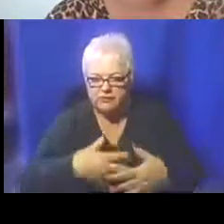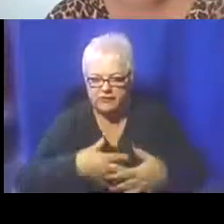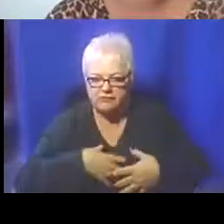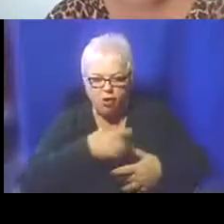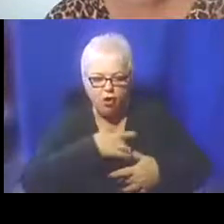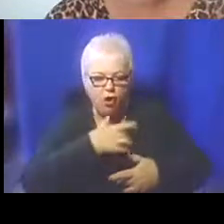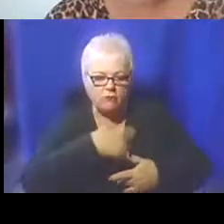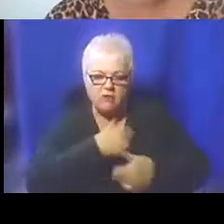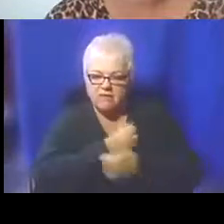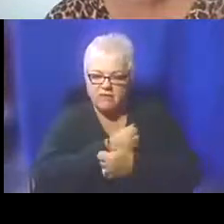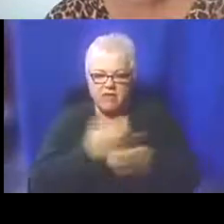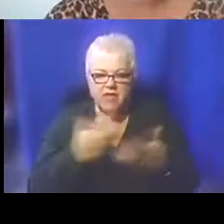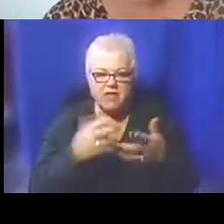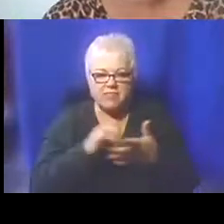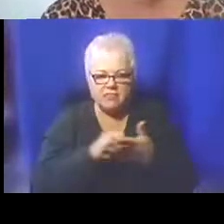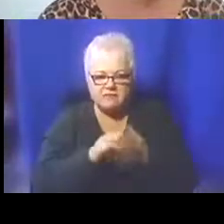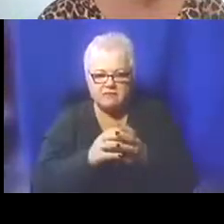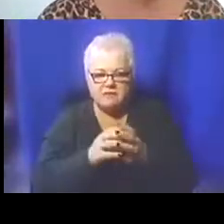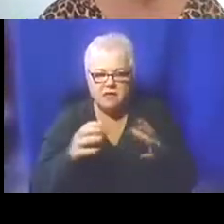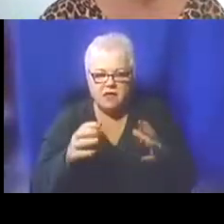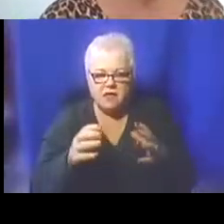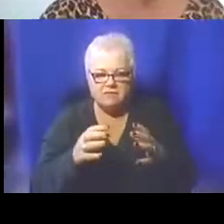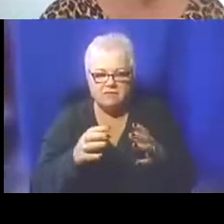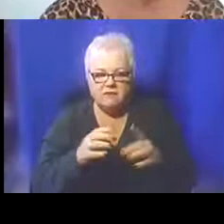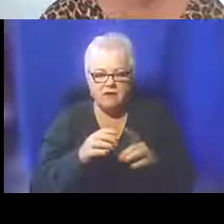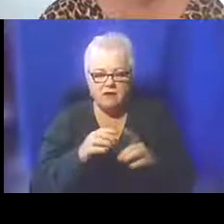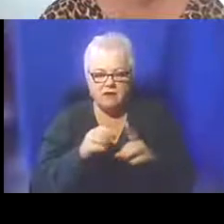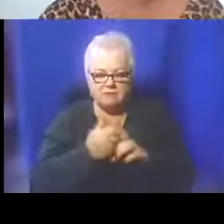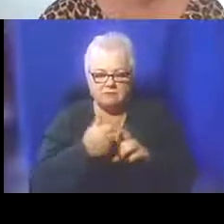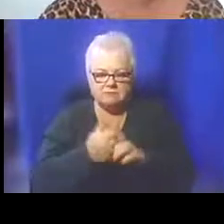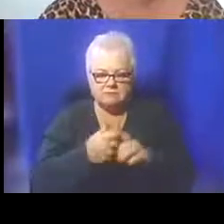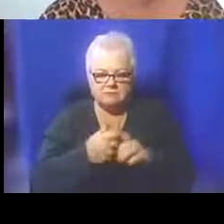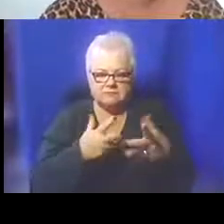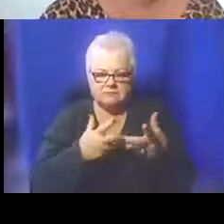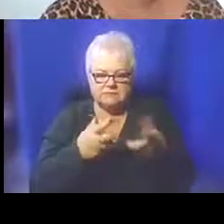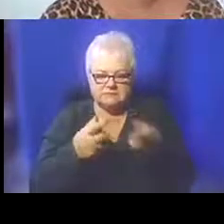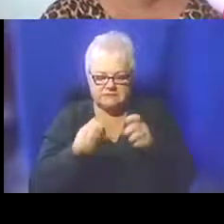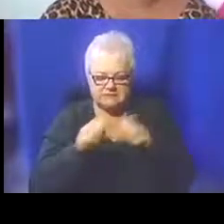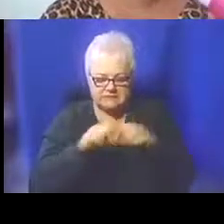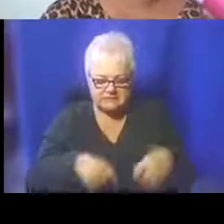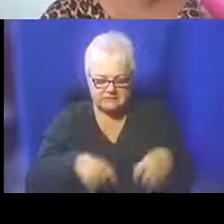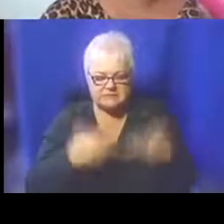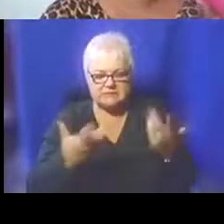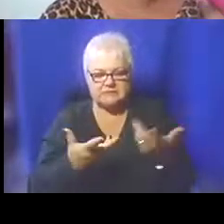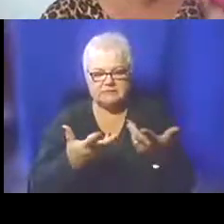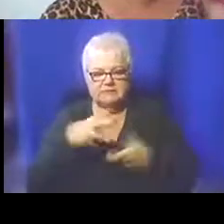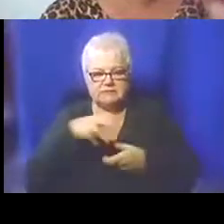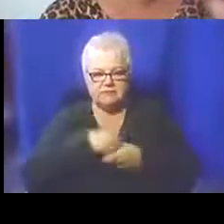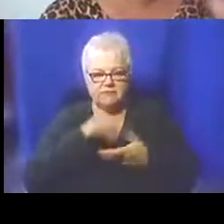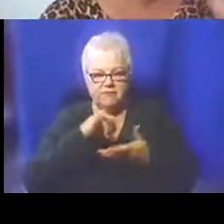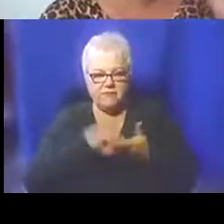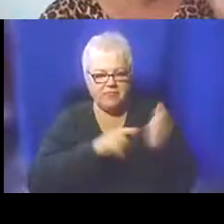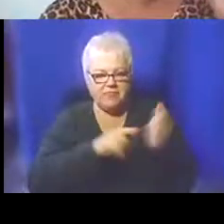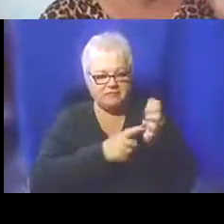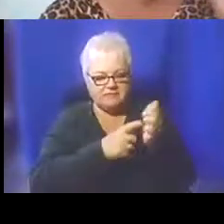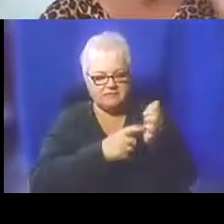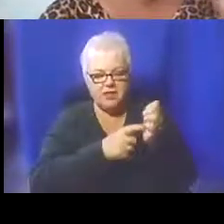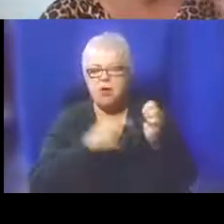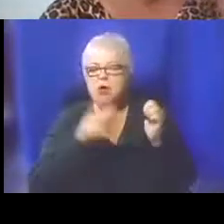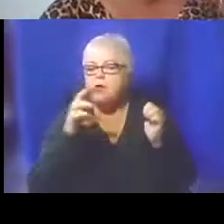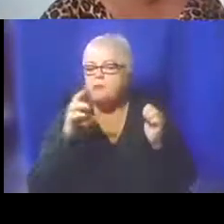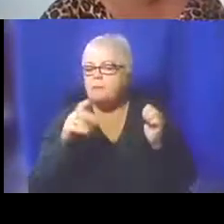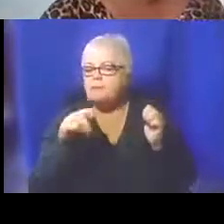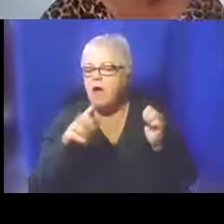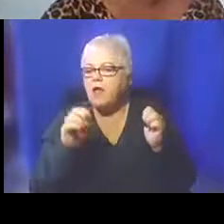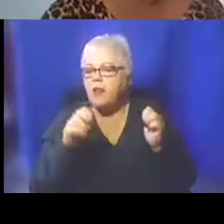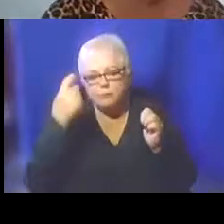forth. And this is where a lot of autonomic nervous system operates and stems from this reptile brain. Now,